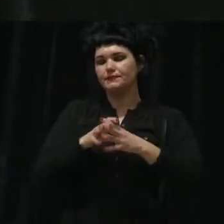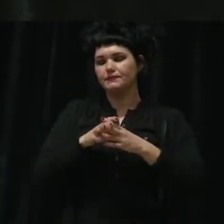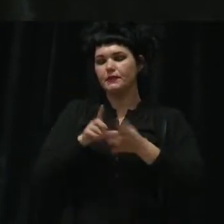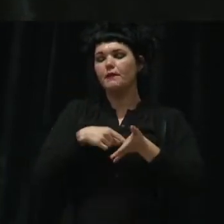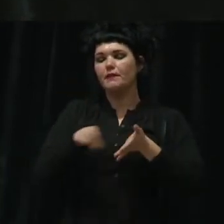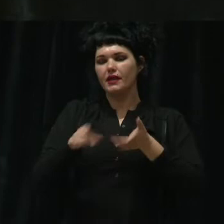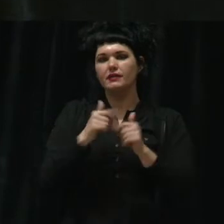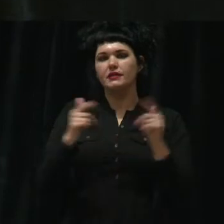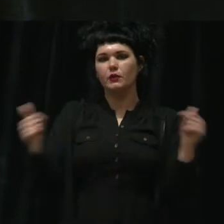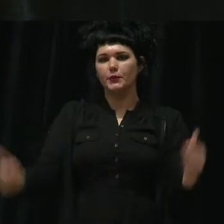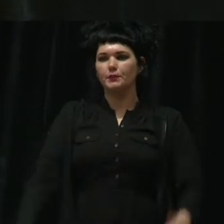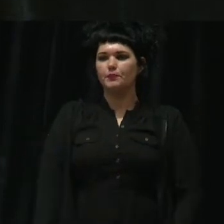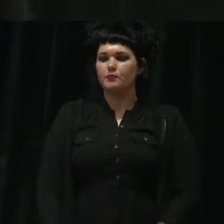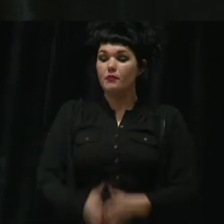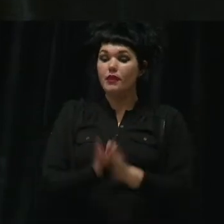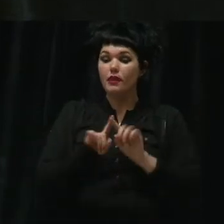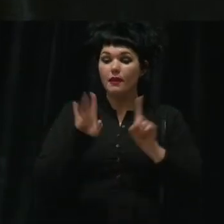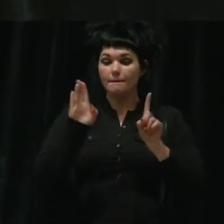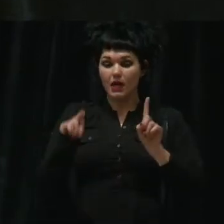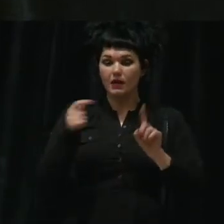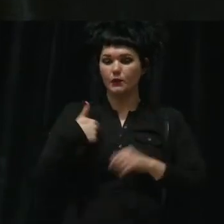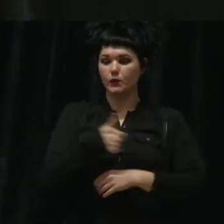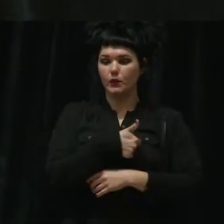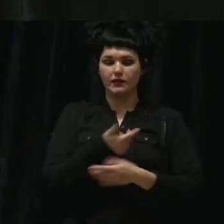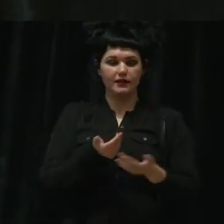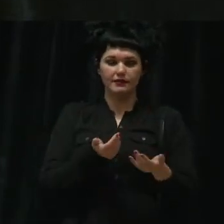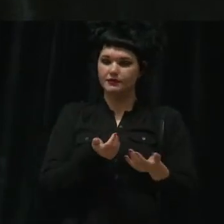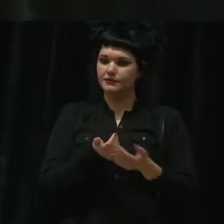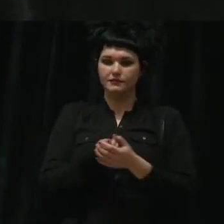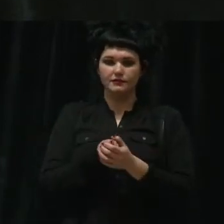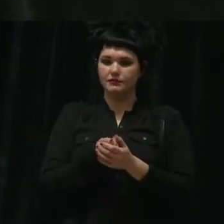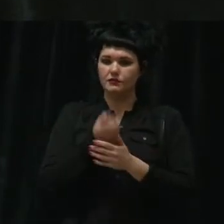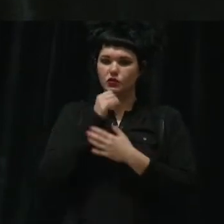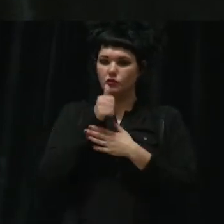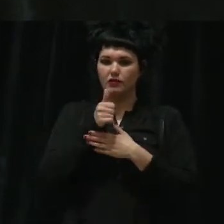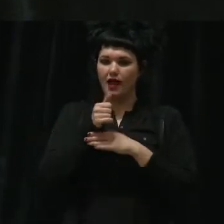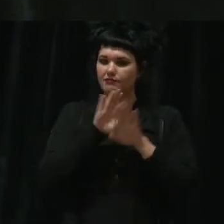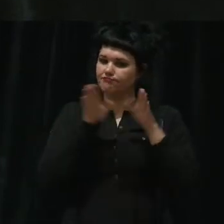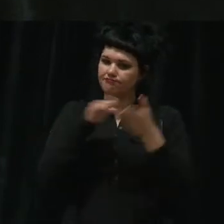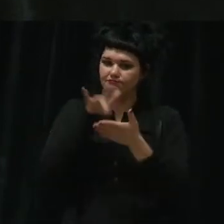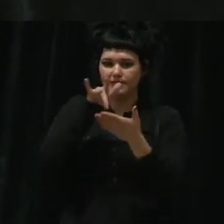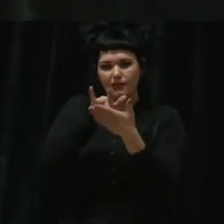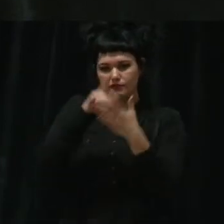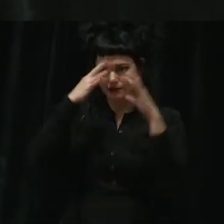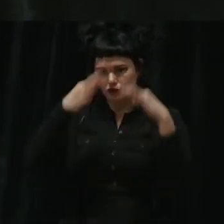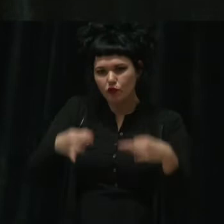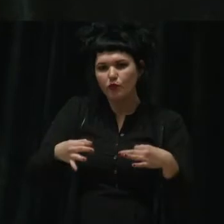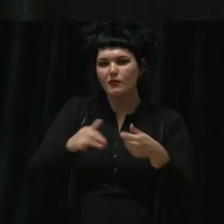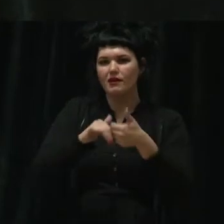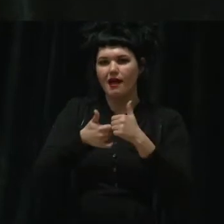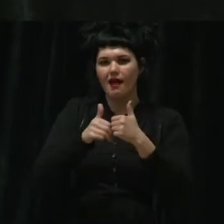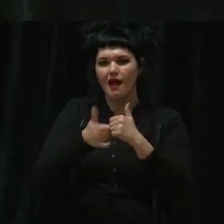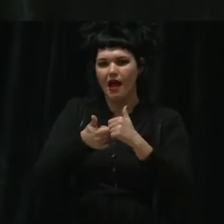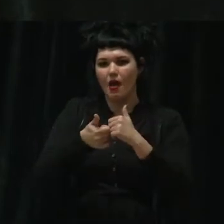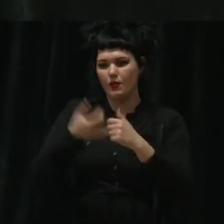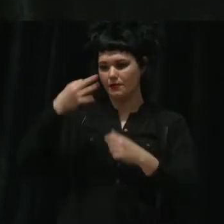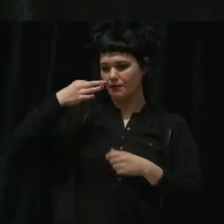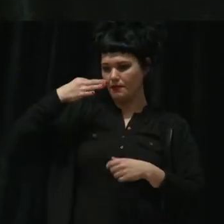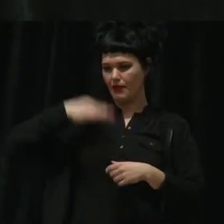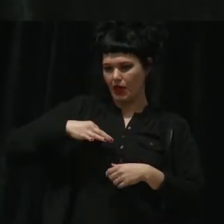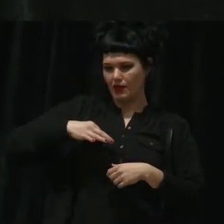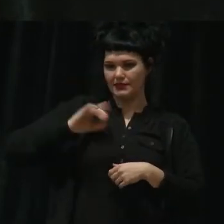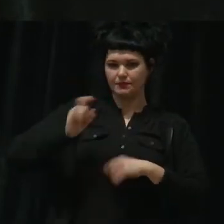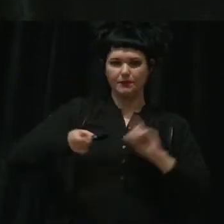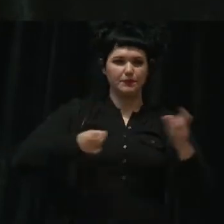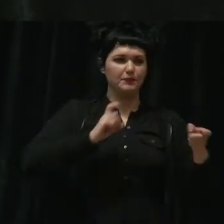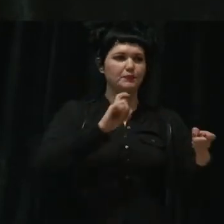pay, et cetera. But we do not centrally determine how merit is placed